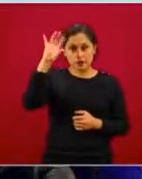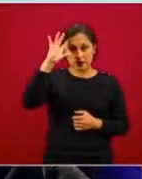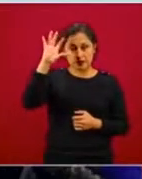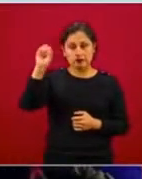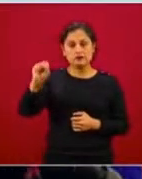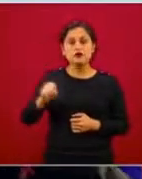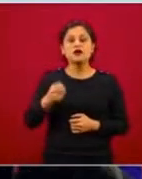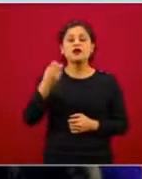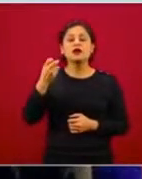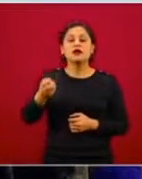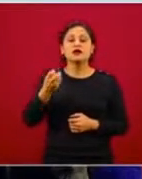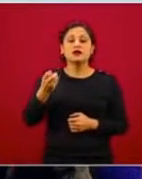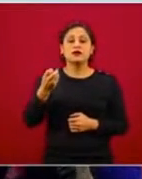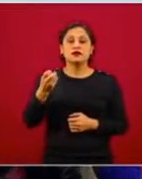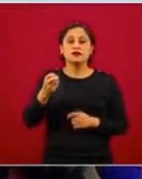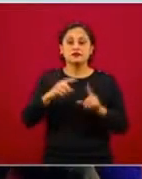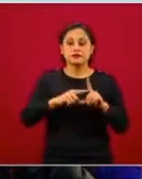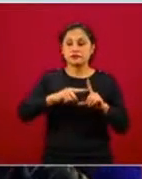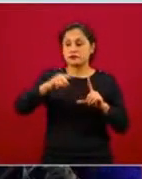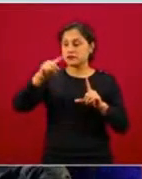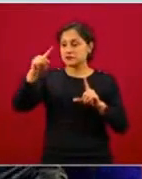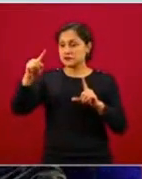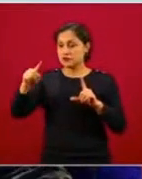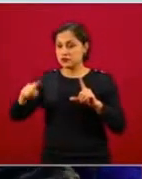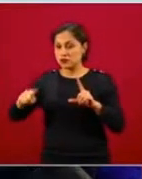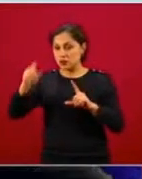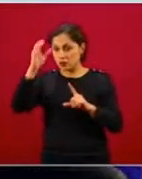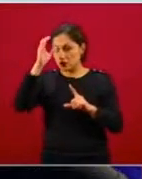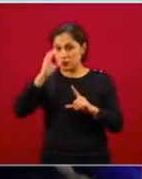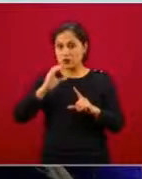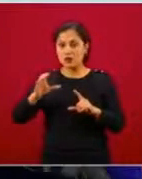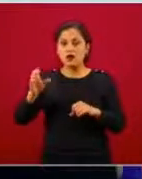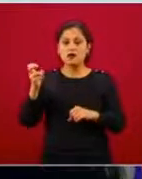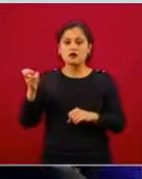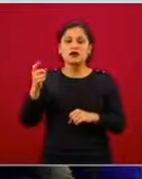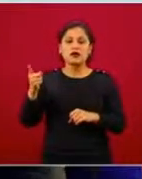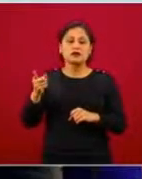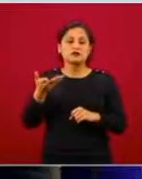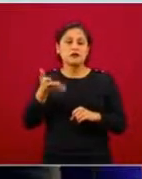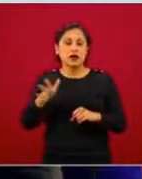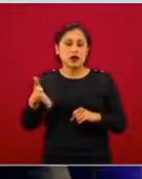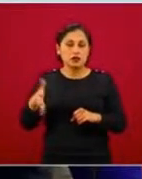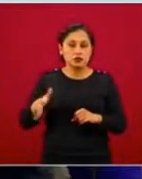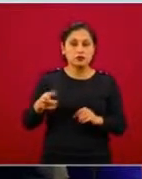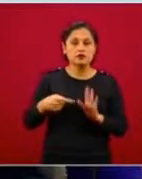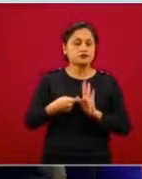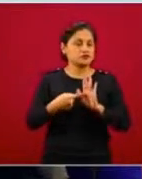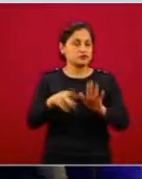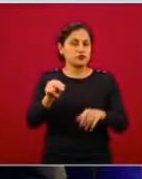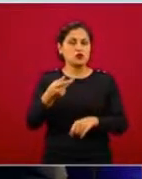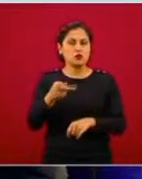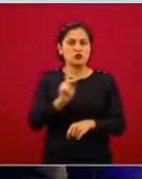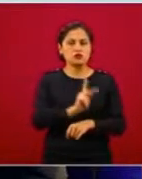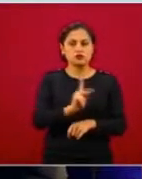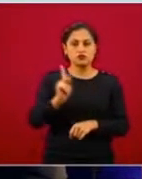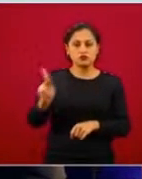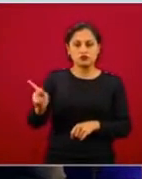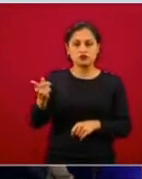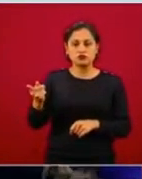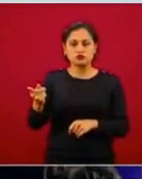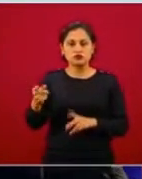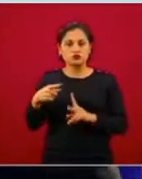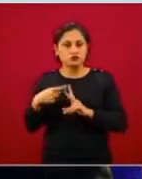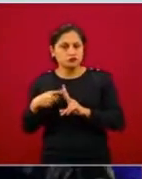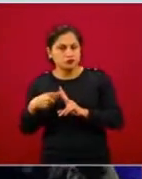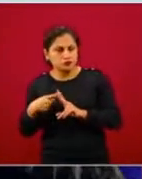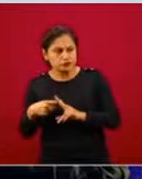Here we have Cuernavaca and their similar epicurve, which is also similar to the epicurve in Cuautla.